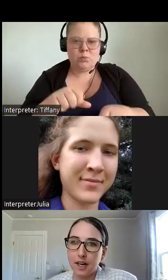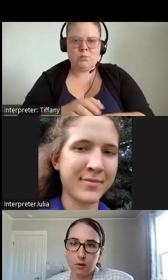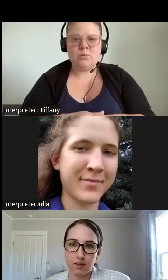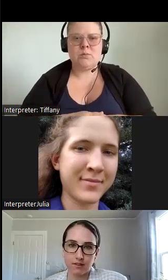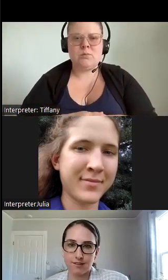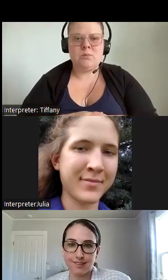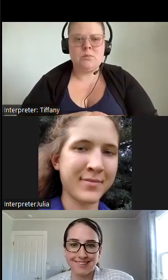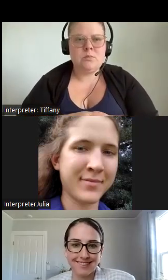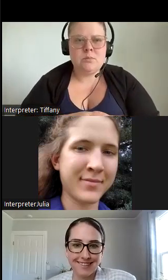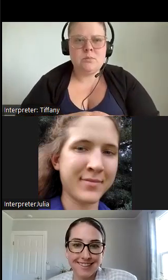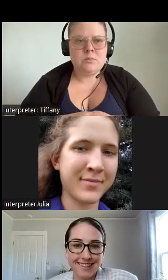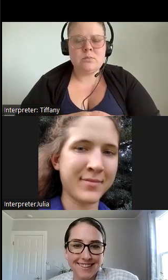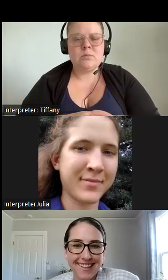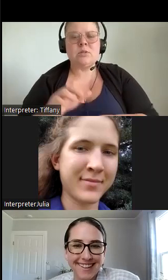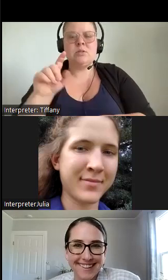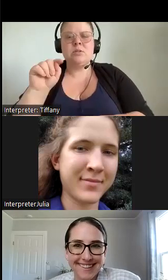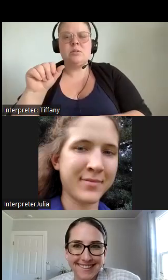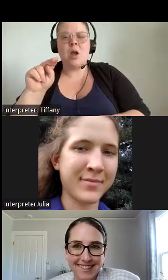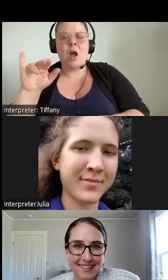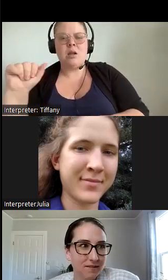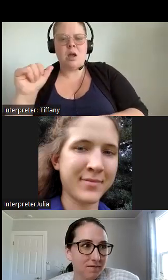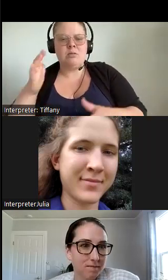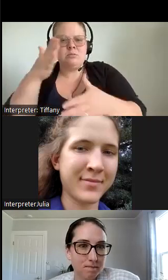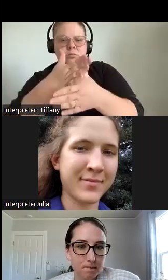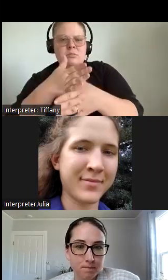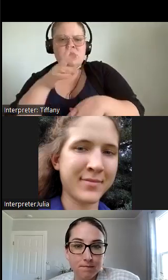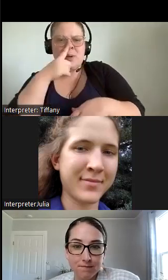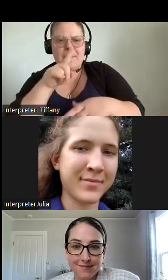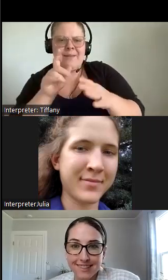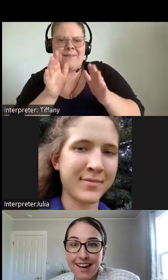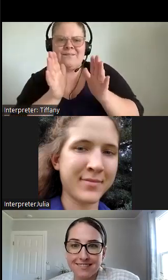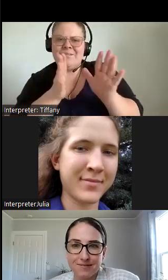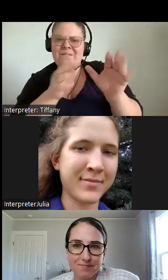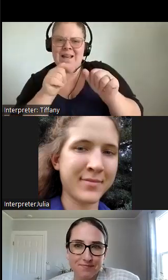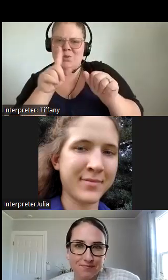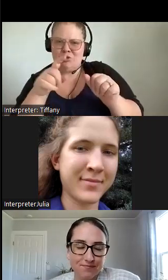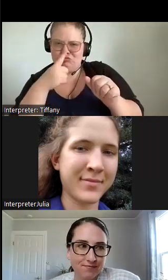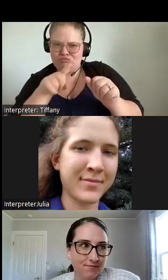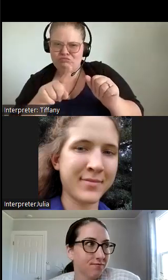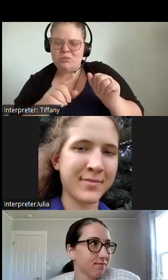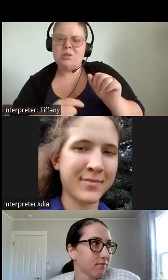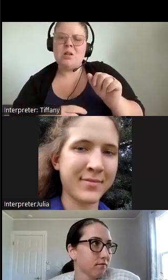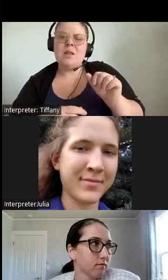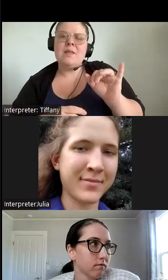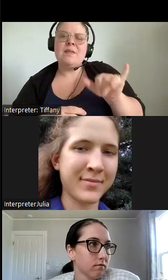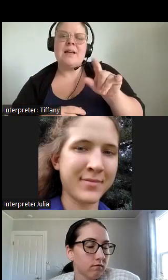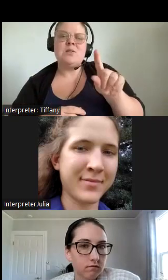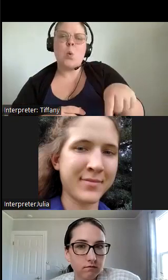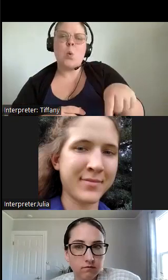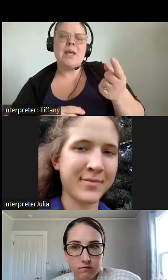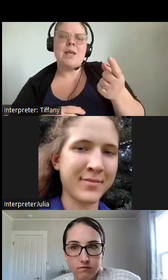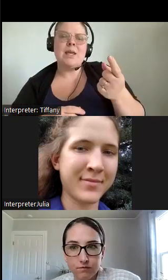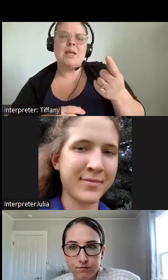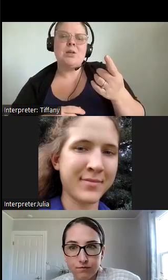Hey, Victoria, this is Tanya. Can I ask really fast question? Yeah. Would that only be true then, because